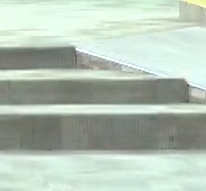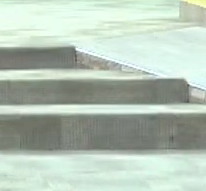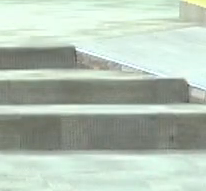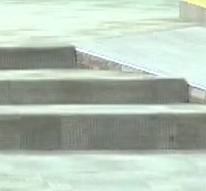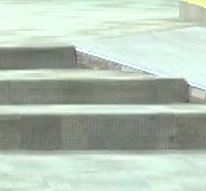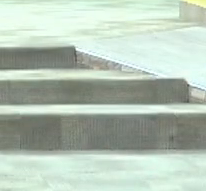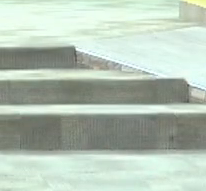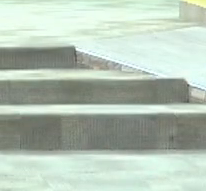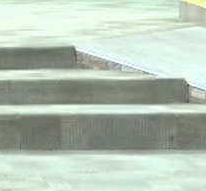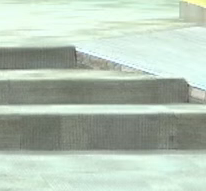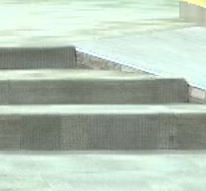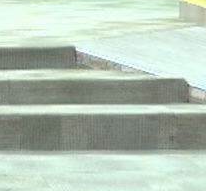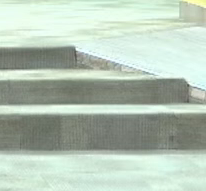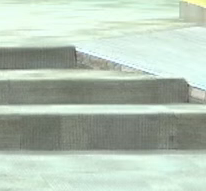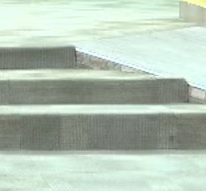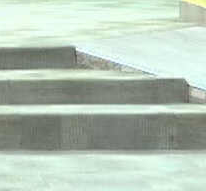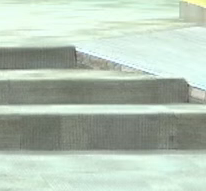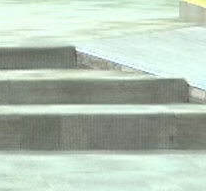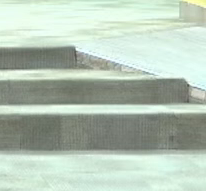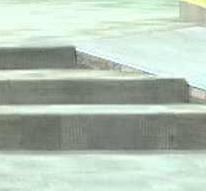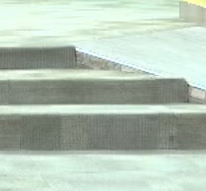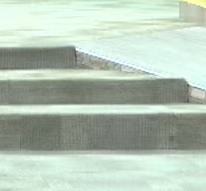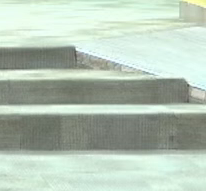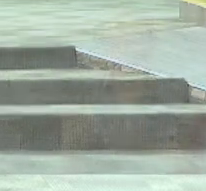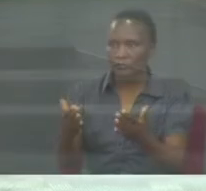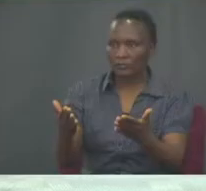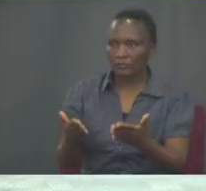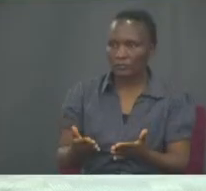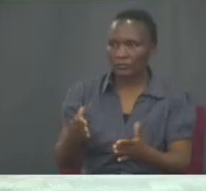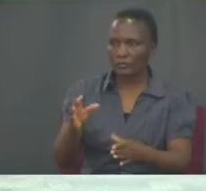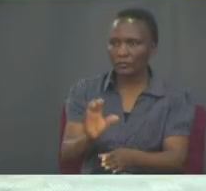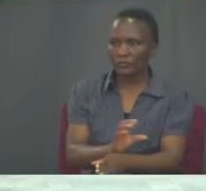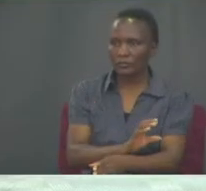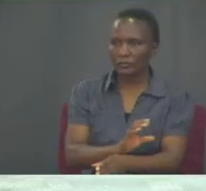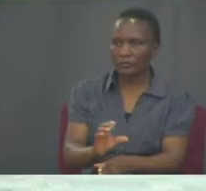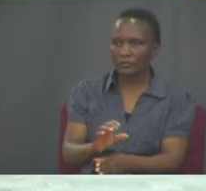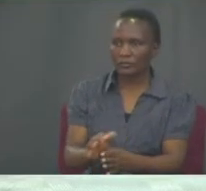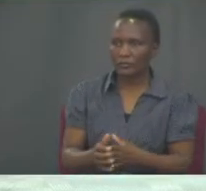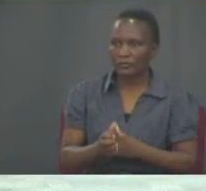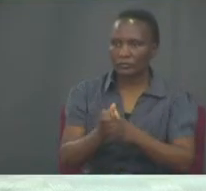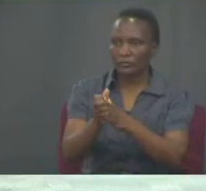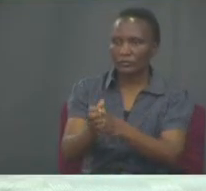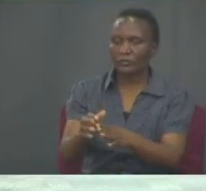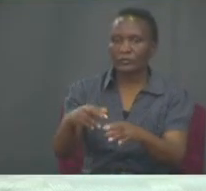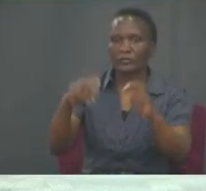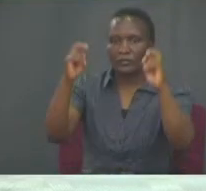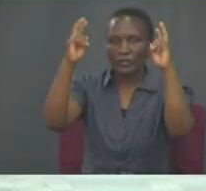call the choristers to lead us with the theme song.